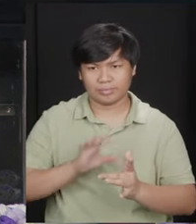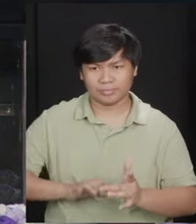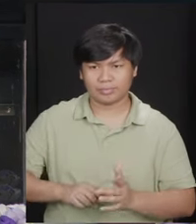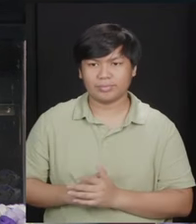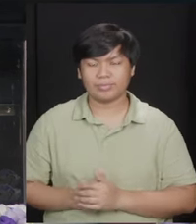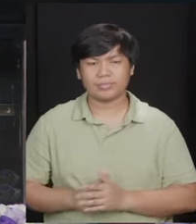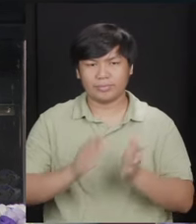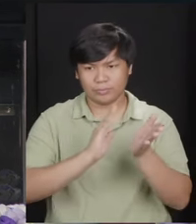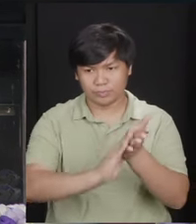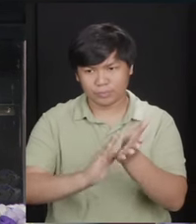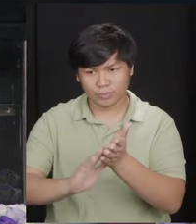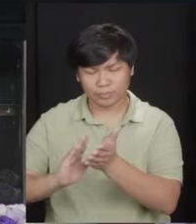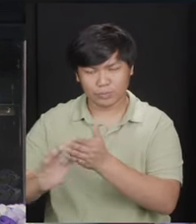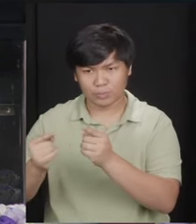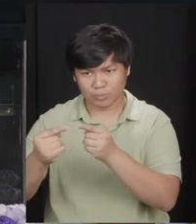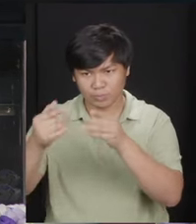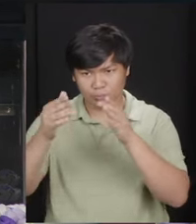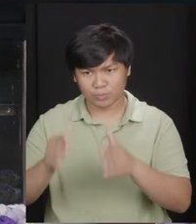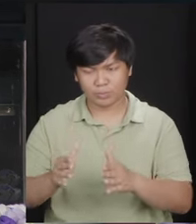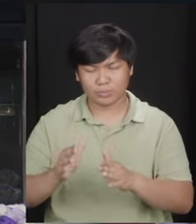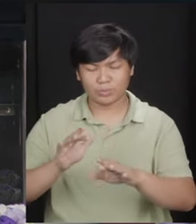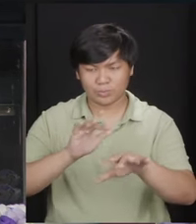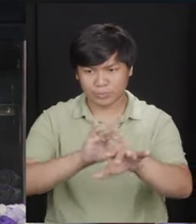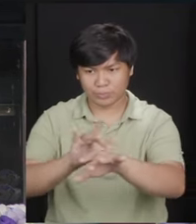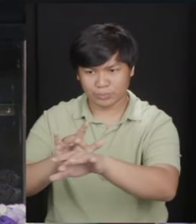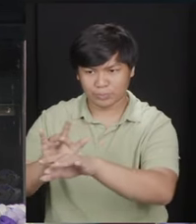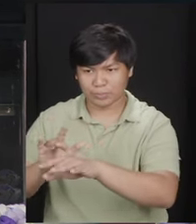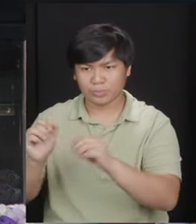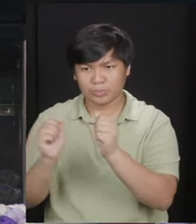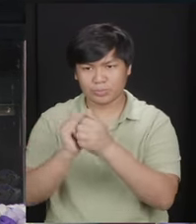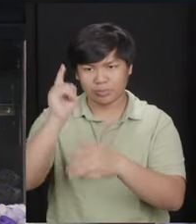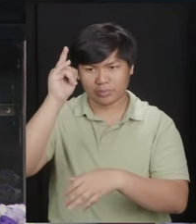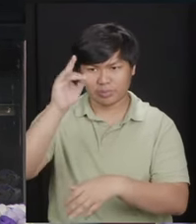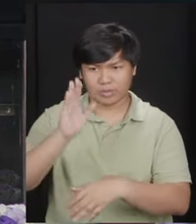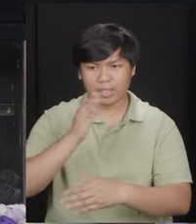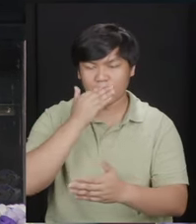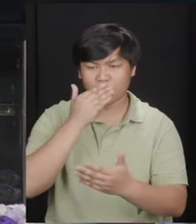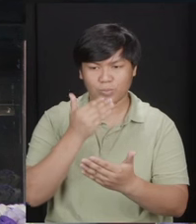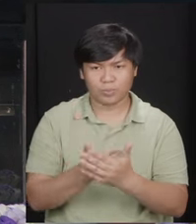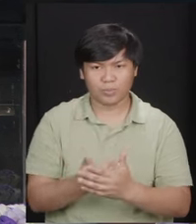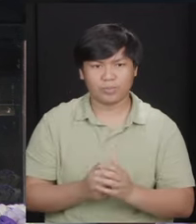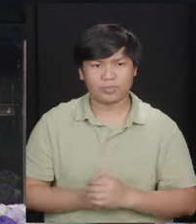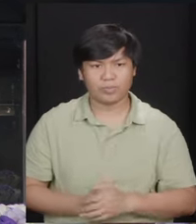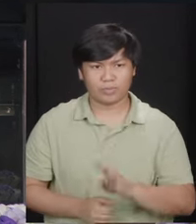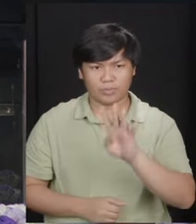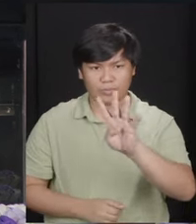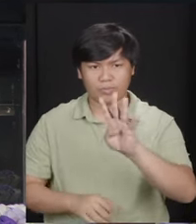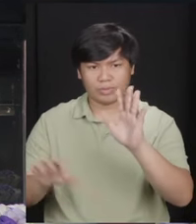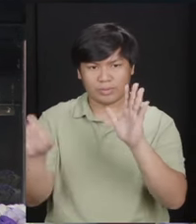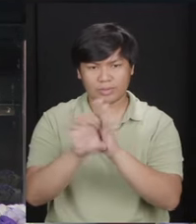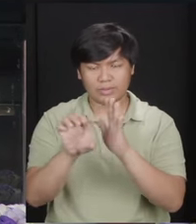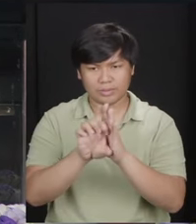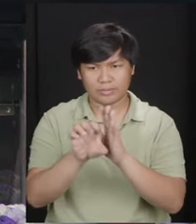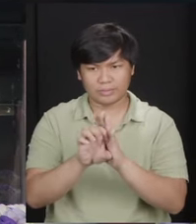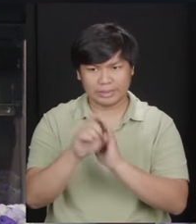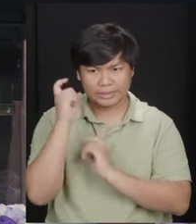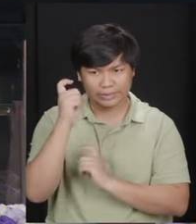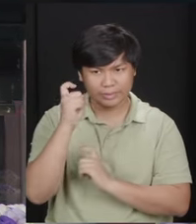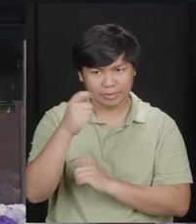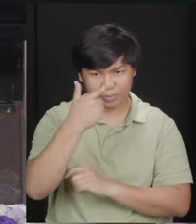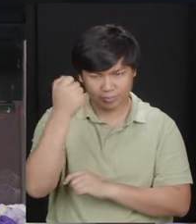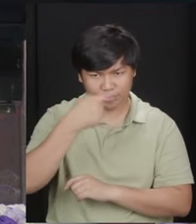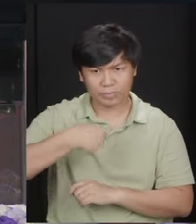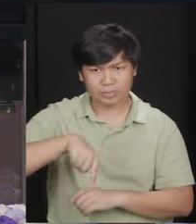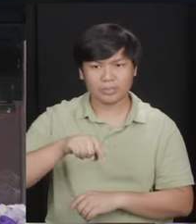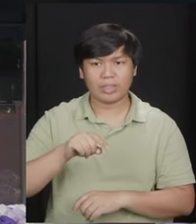with forgiveness, and treat everyone with God's goodness? There are four examples here I want to run through very quickly because we